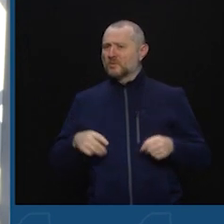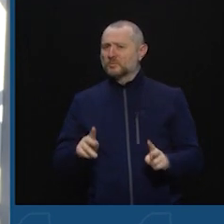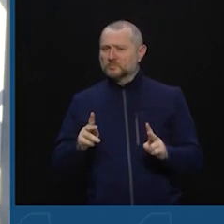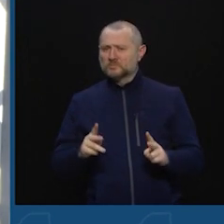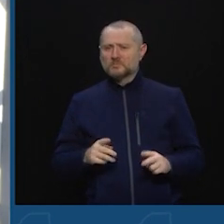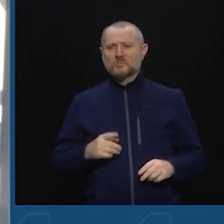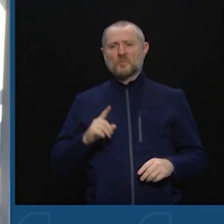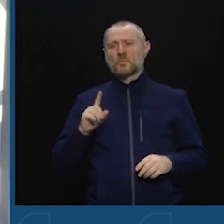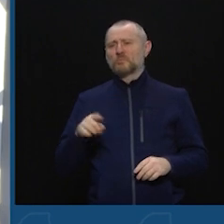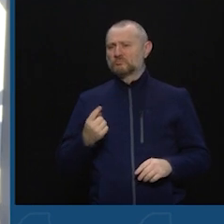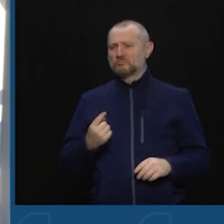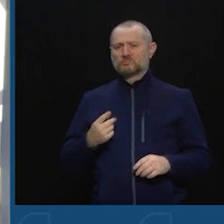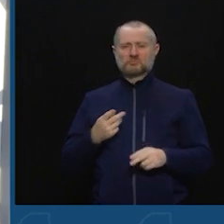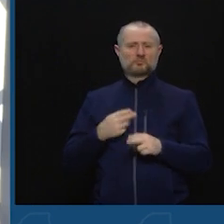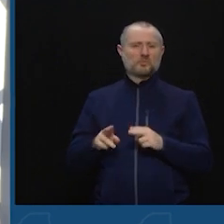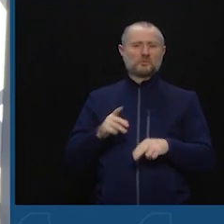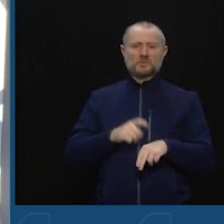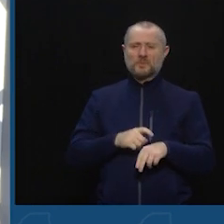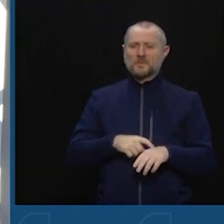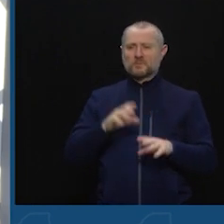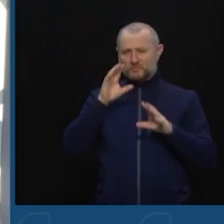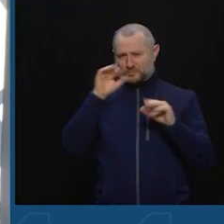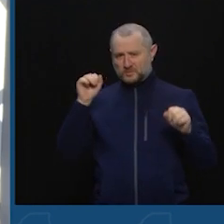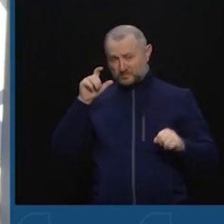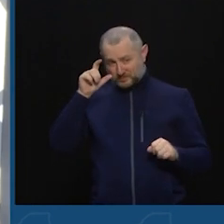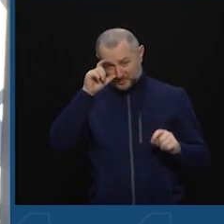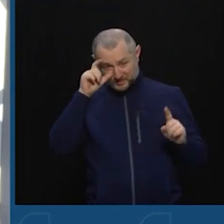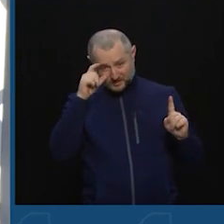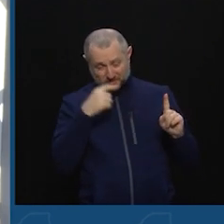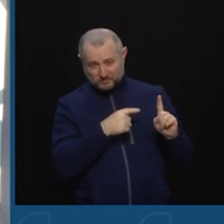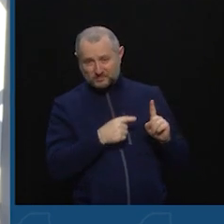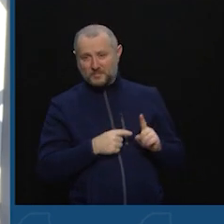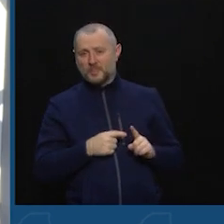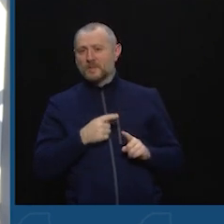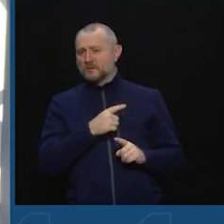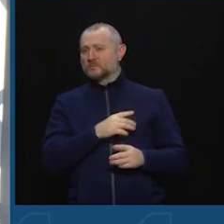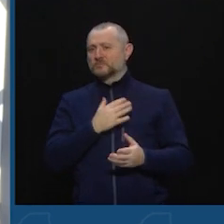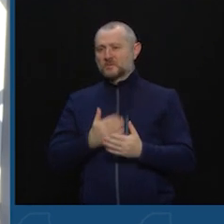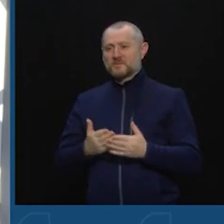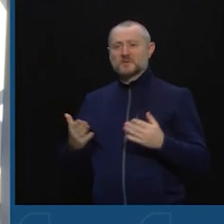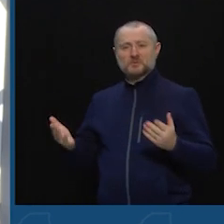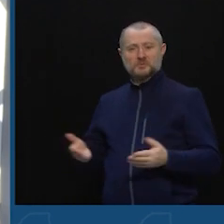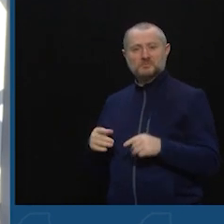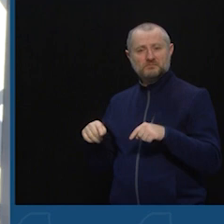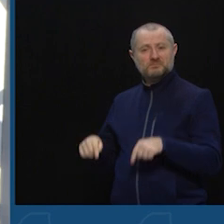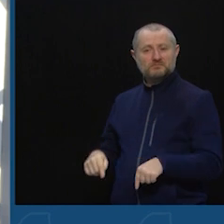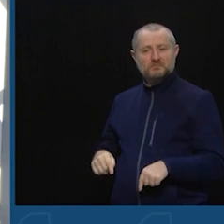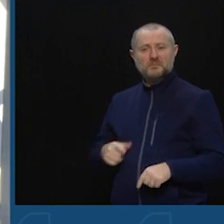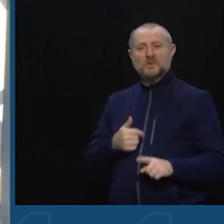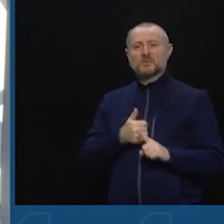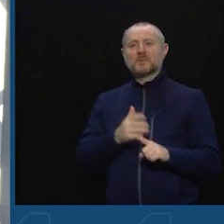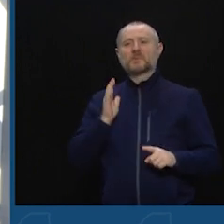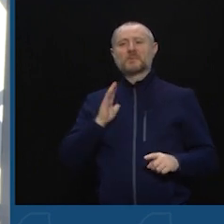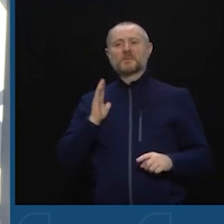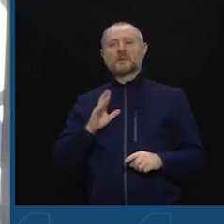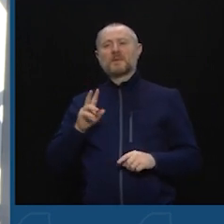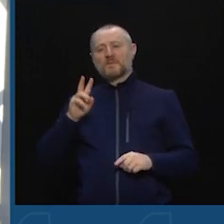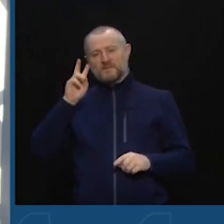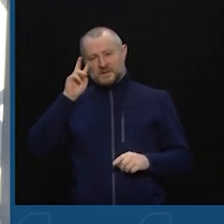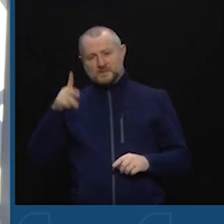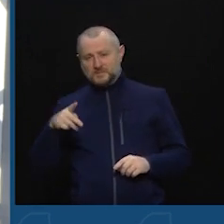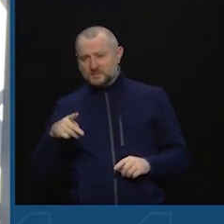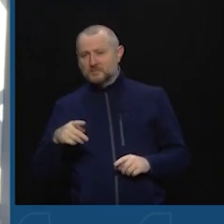few years ago that President Biden came here as the VP and looked at